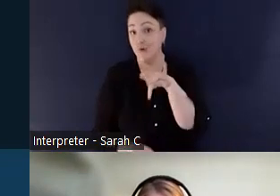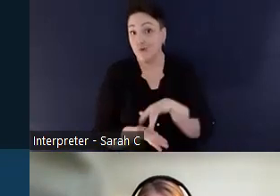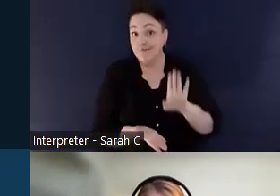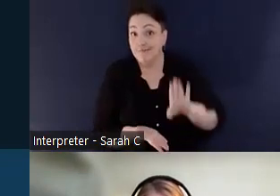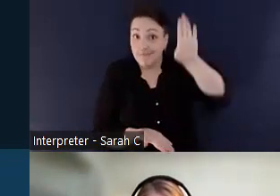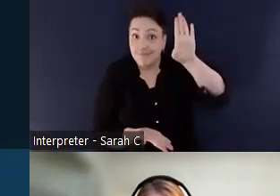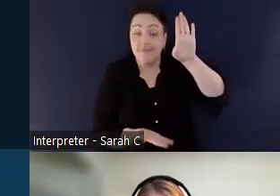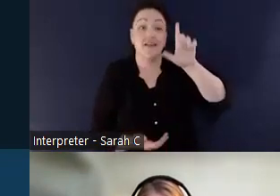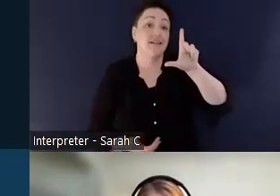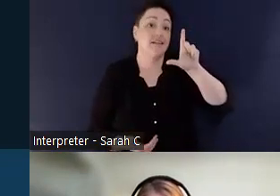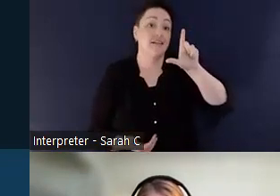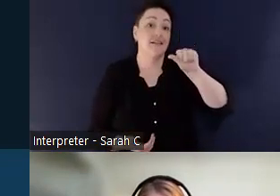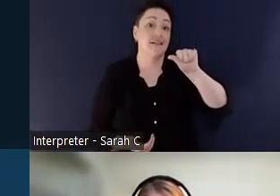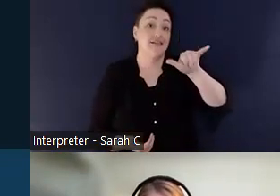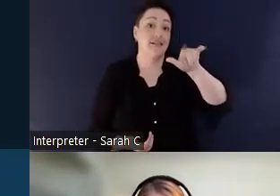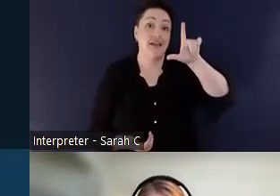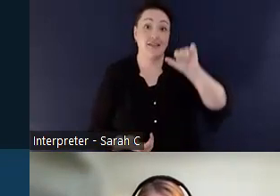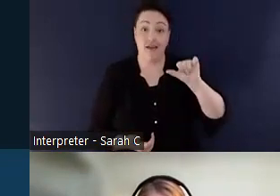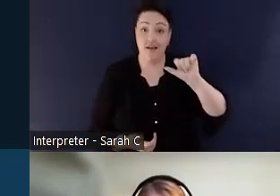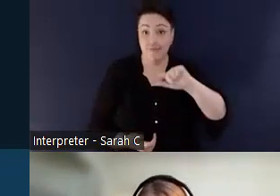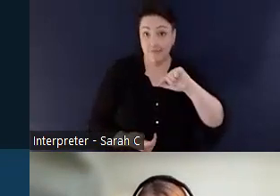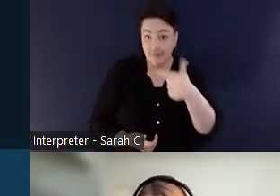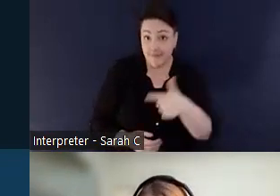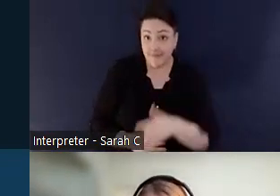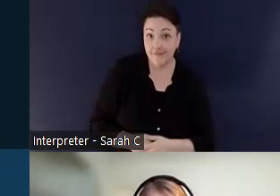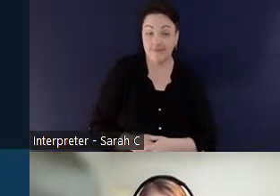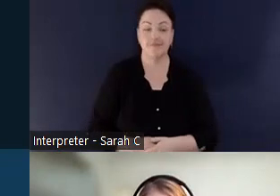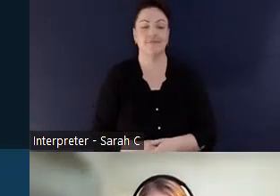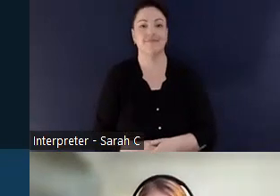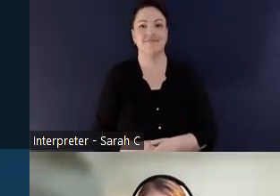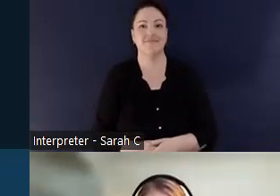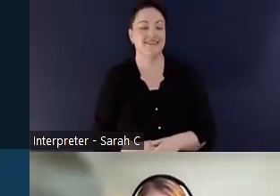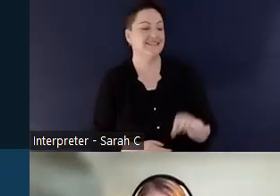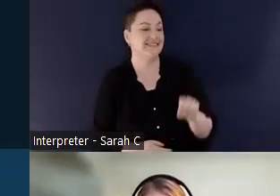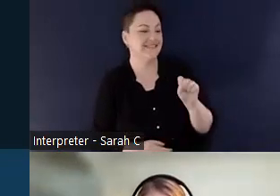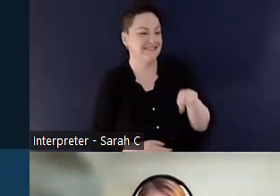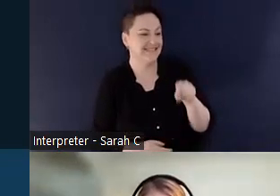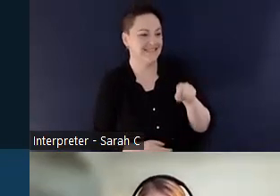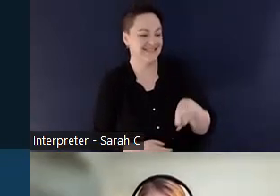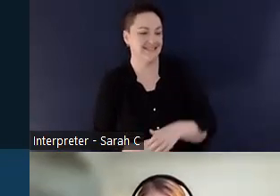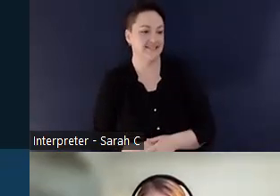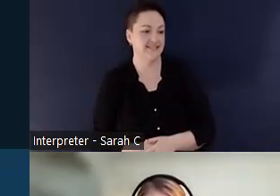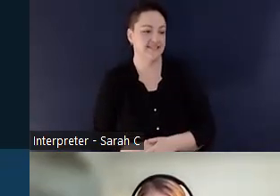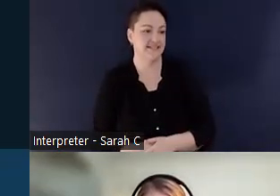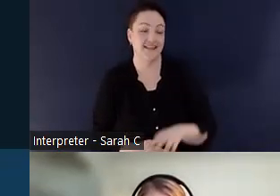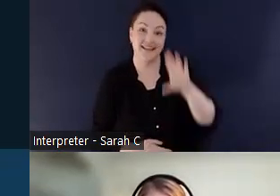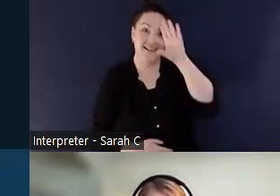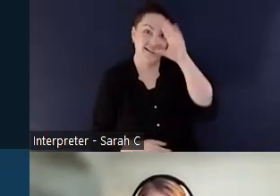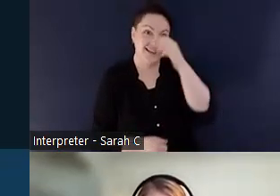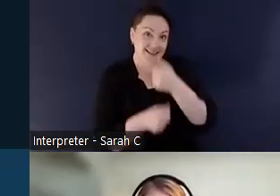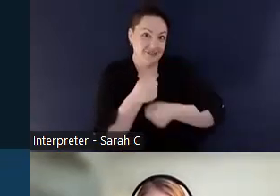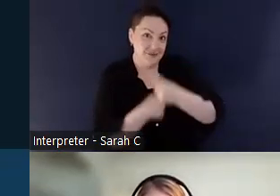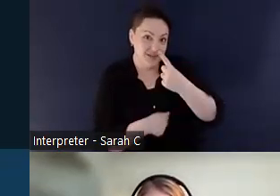see your hand is raised. Would you like to voice a question? Sure. Hi, everybody, and